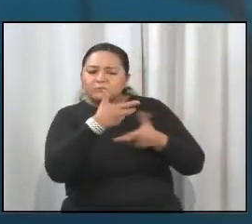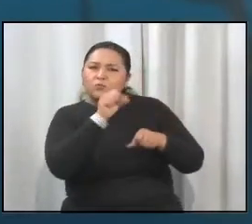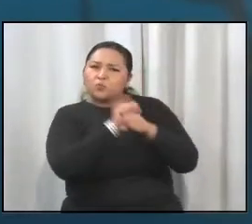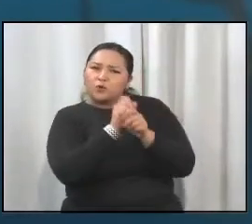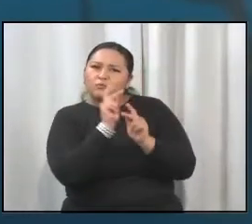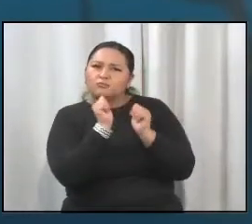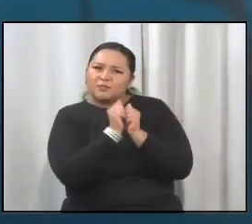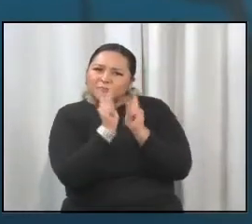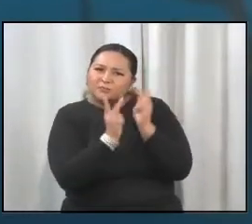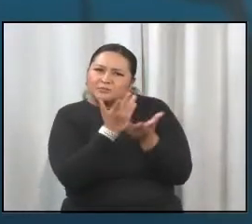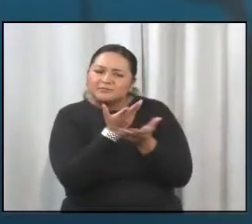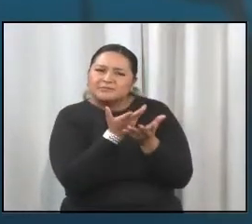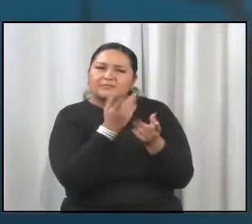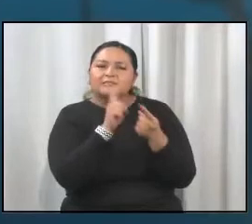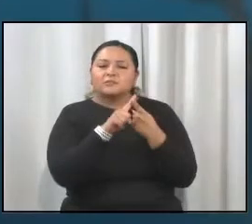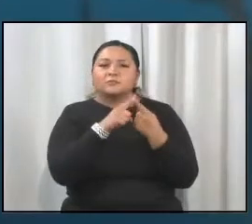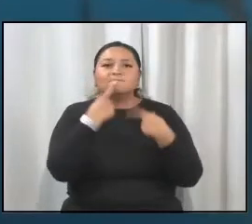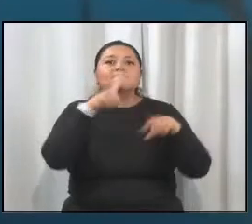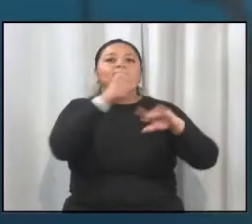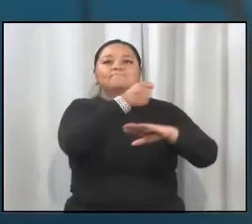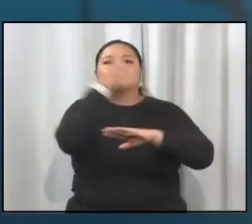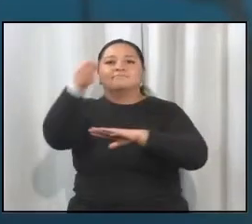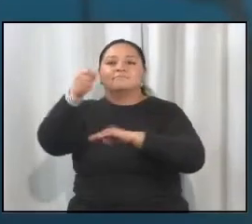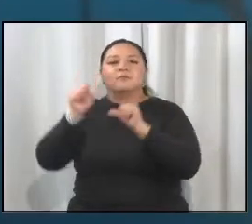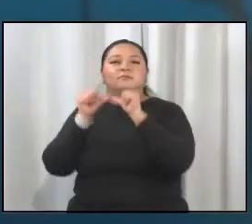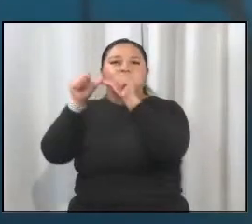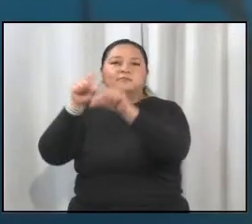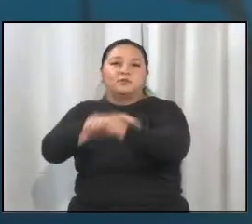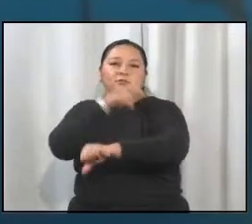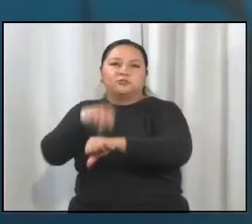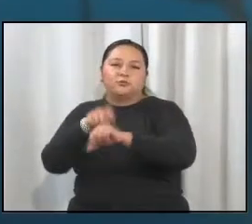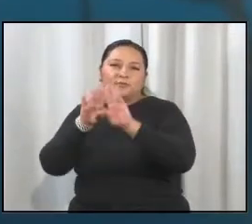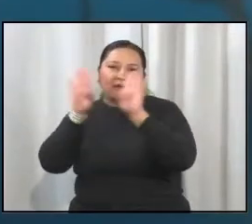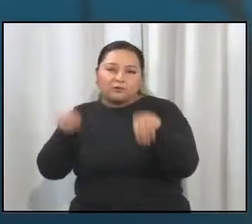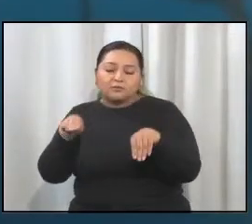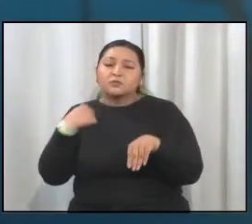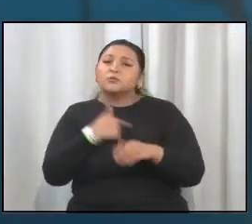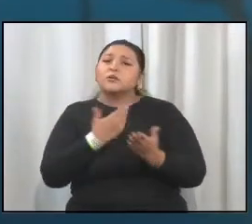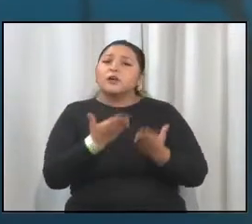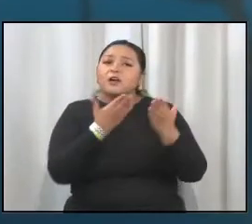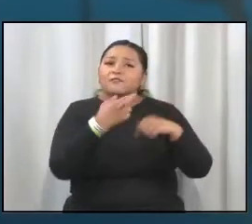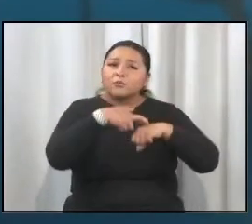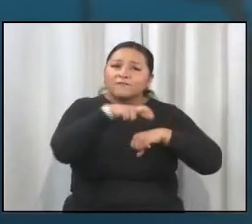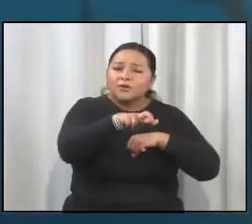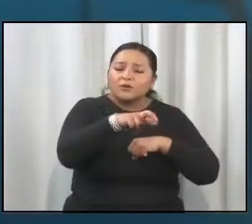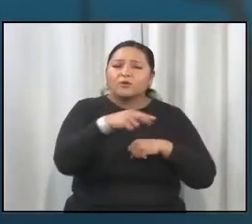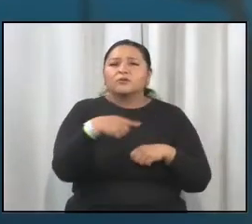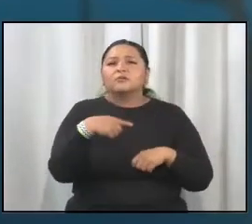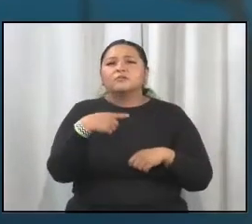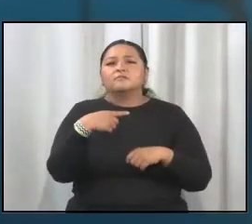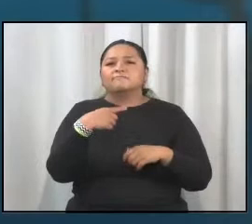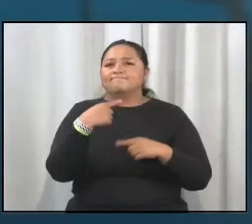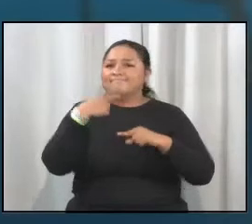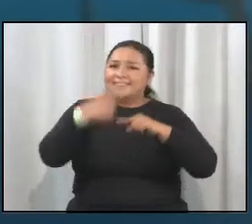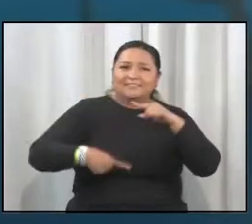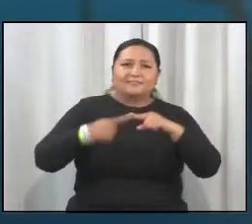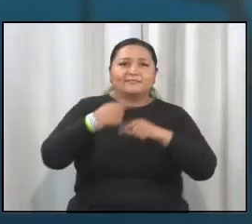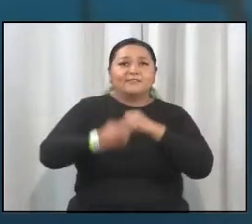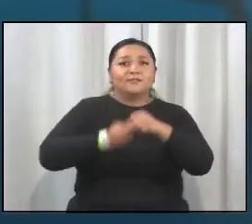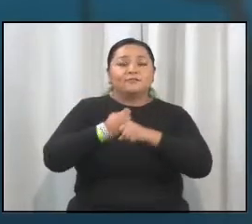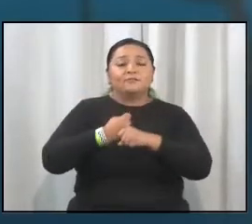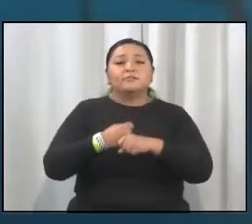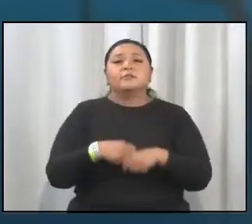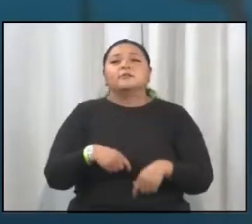get into longer-term housing. We do referrals to year-round shelter programs to make sure that that's available. Assistance